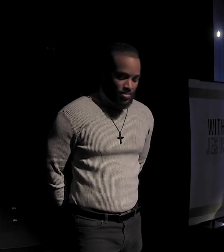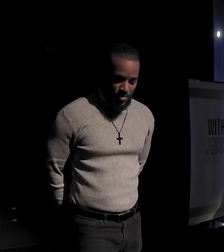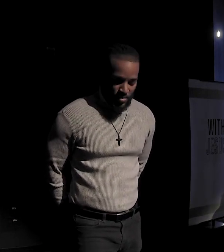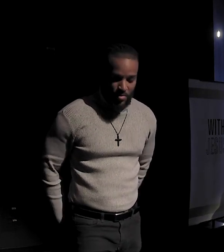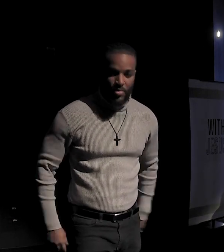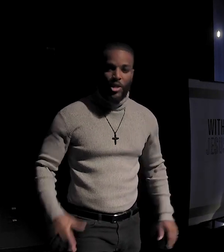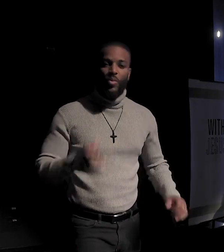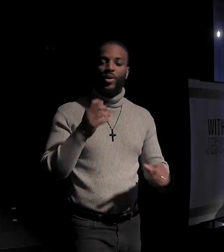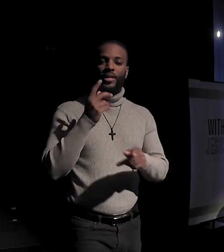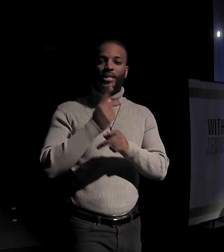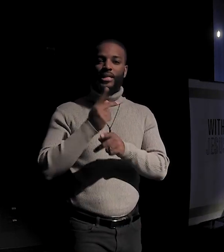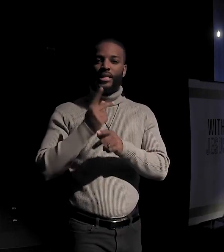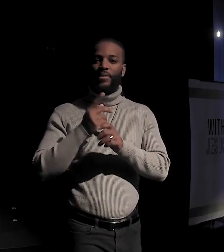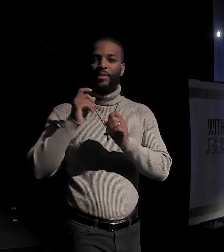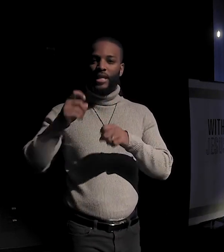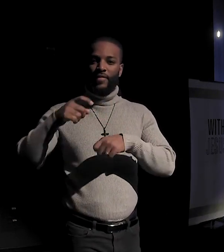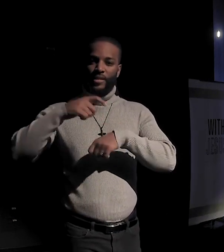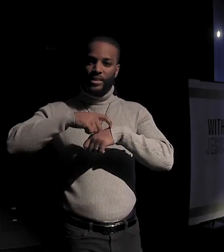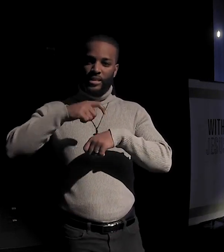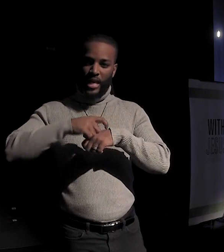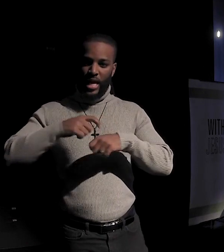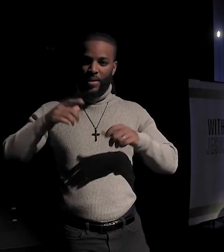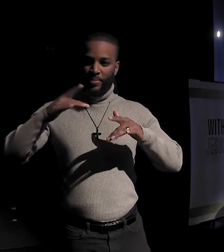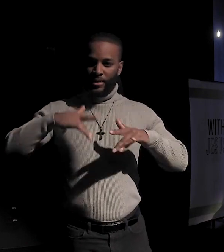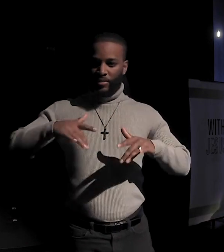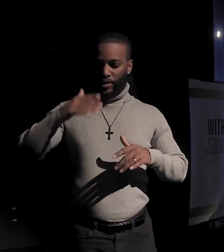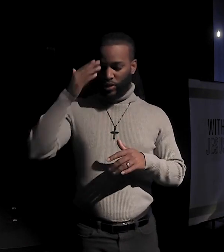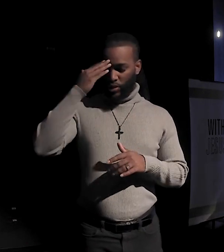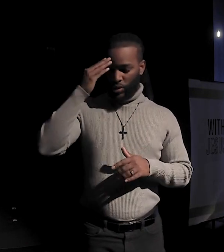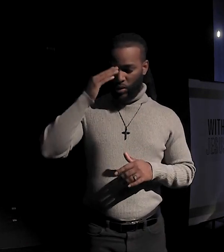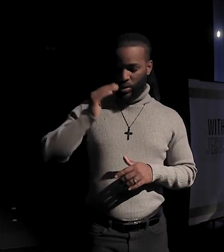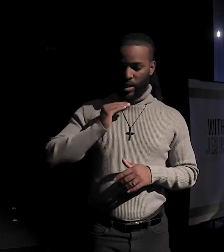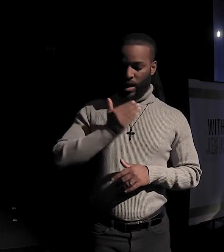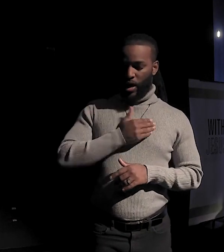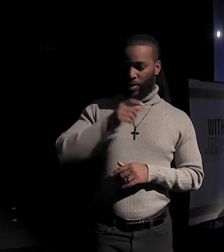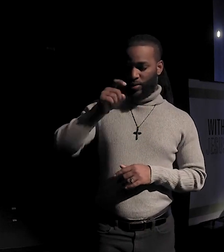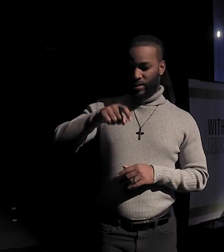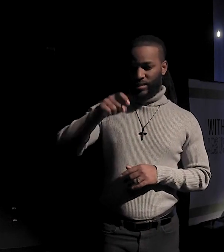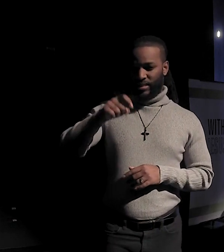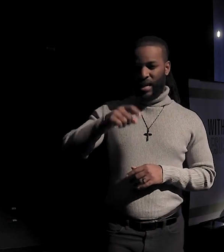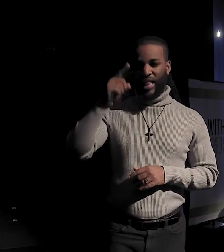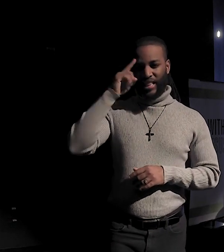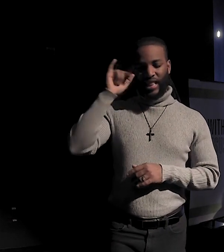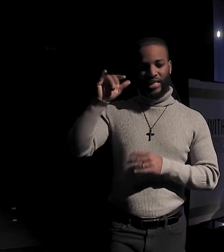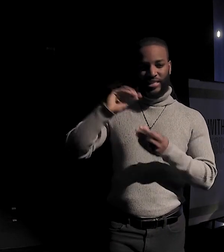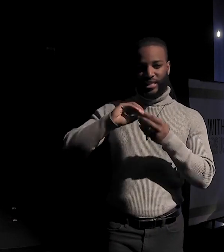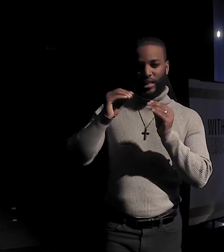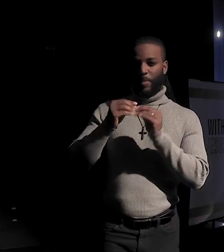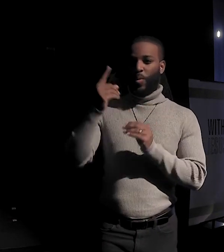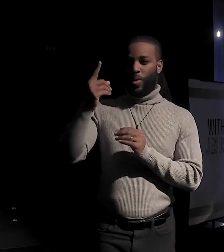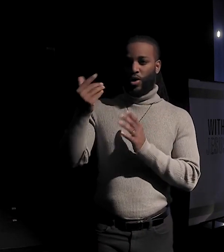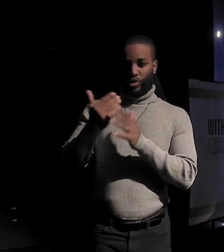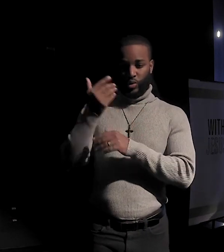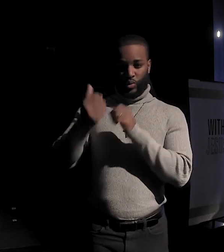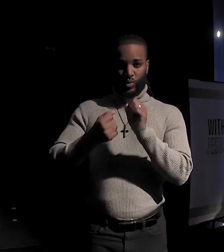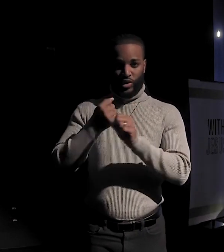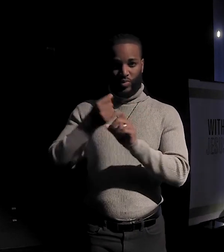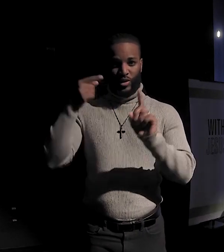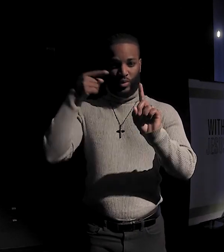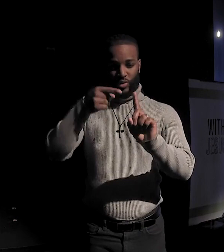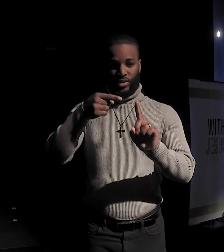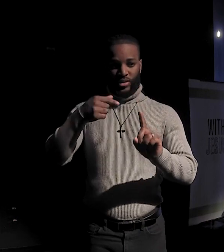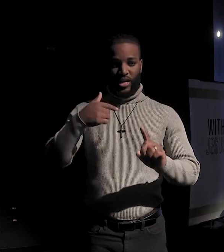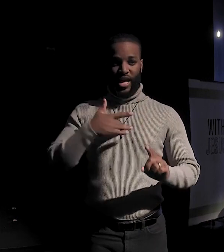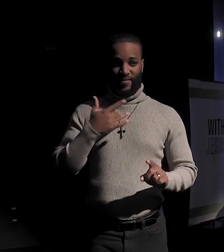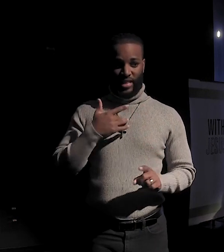want to keep giving space, just acknowledge our need. I think that may be the number one New Year's resolution that I feel like